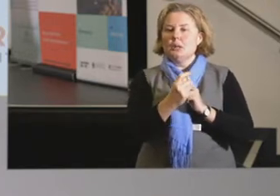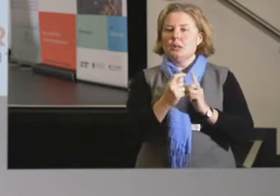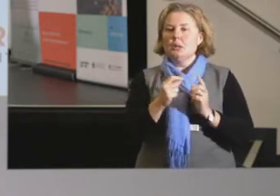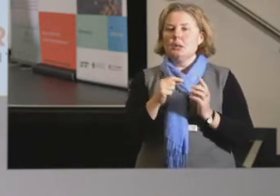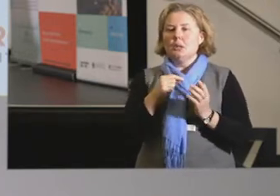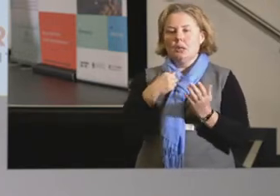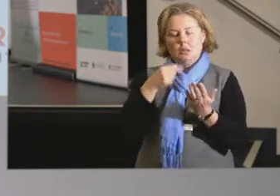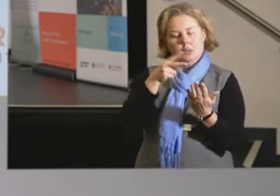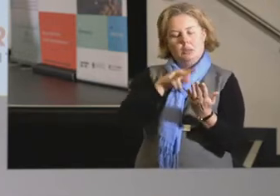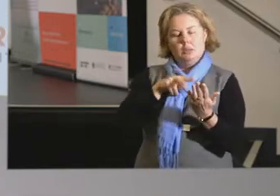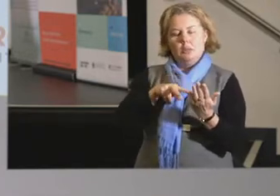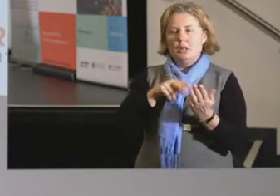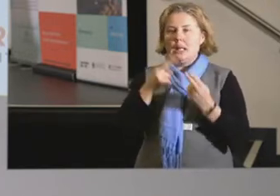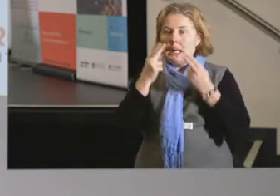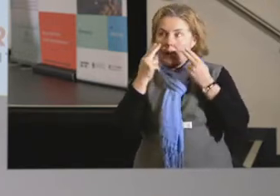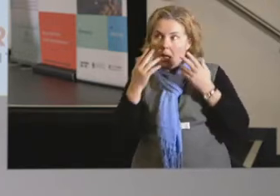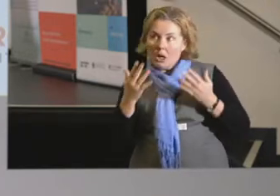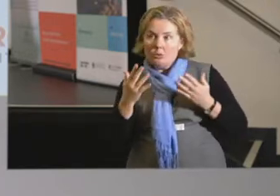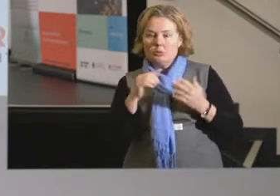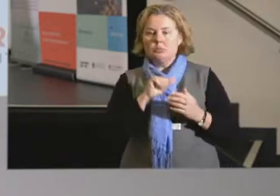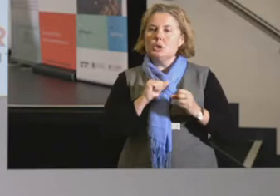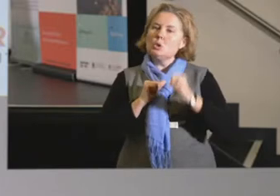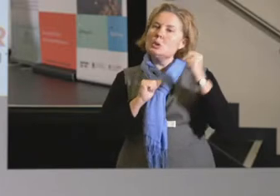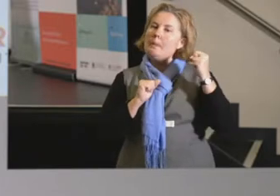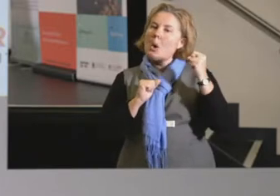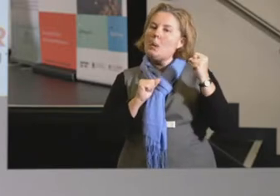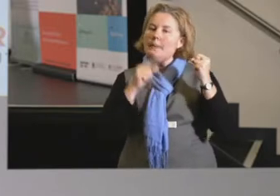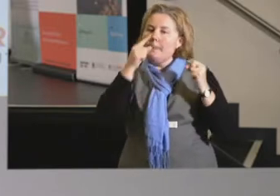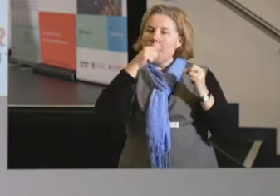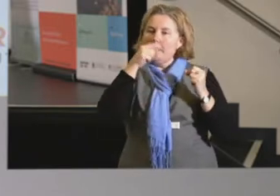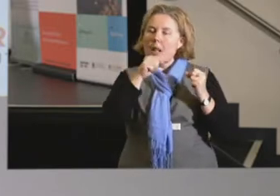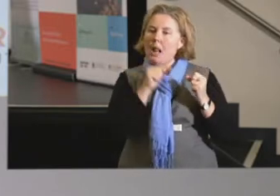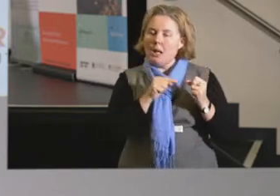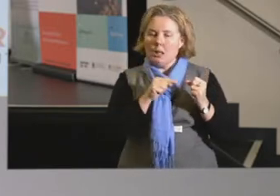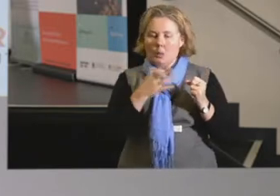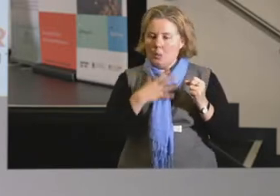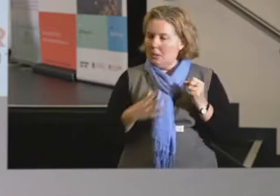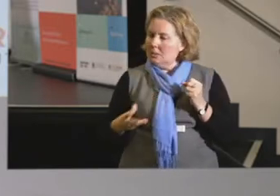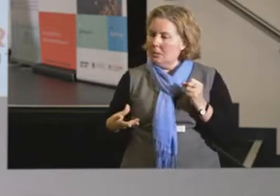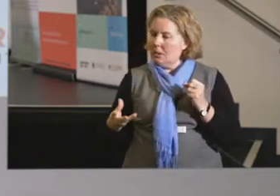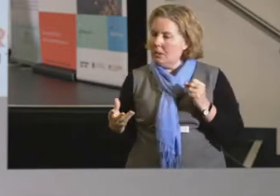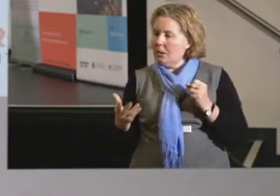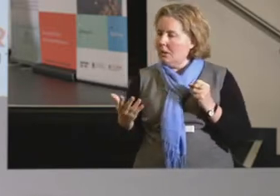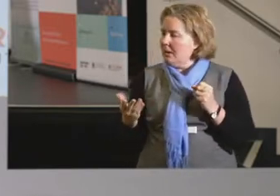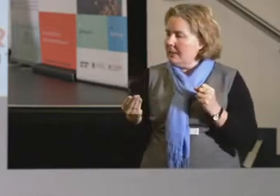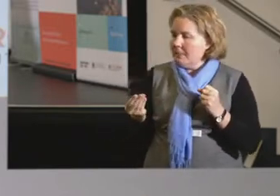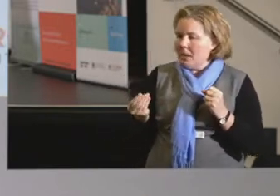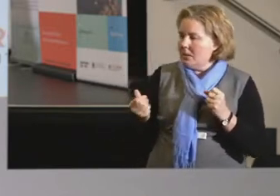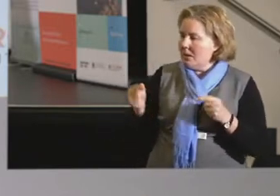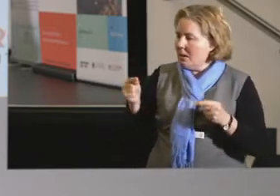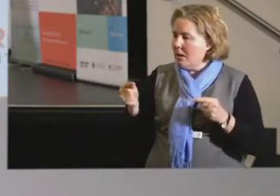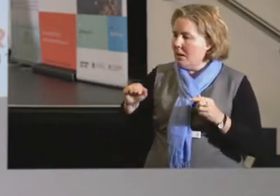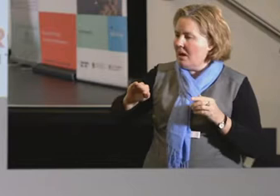the natural inclination of our people is to hold things together when they are fragmenting.